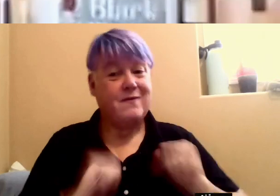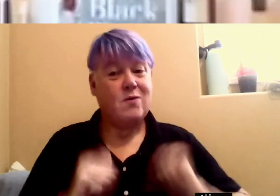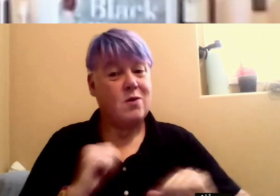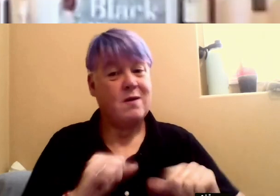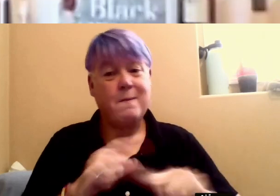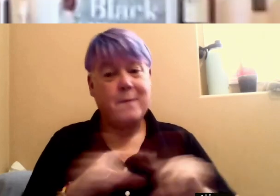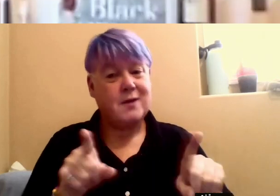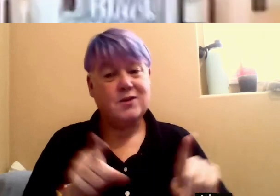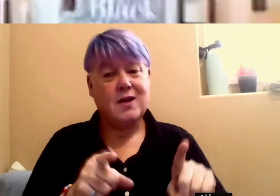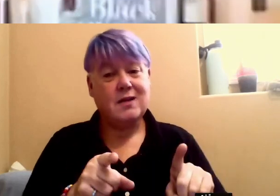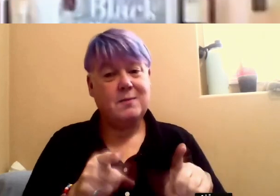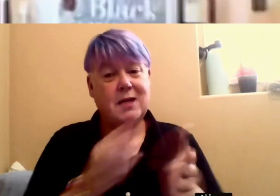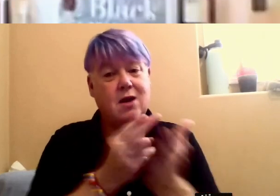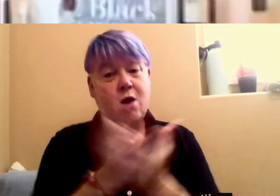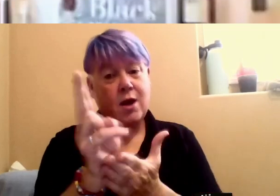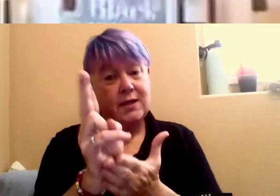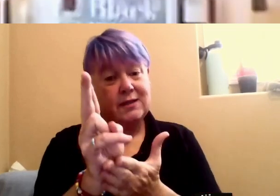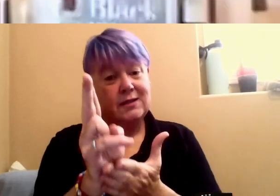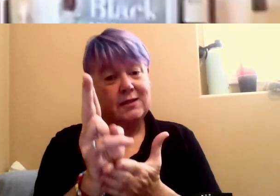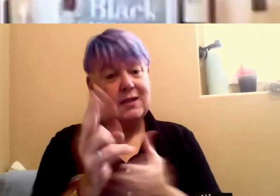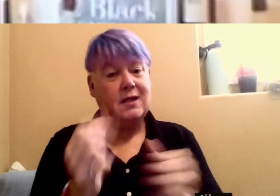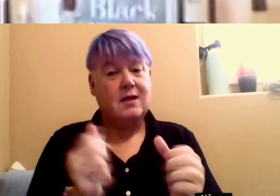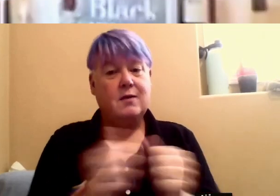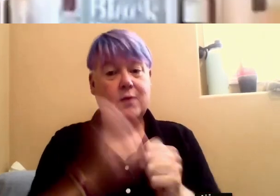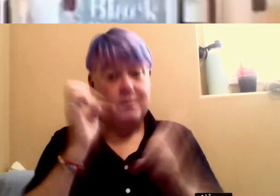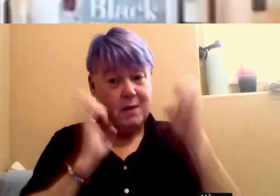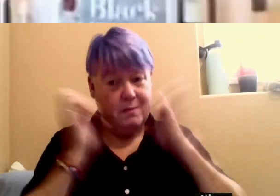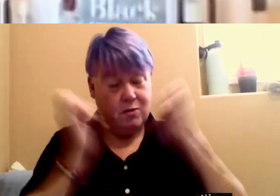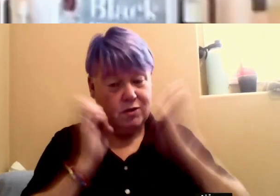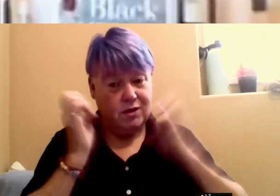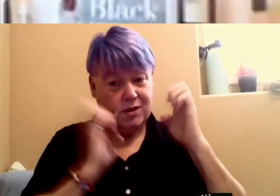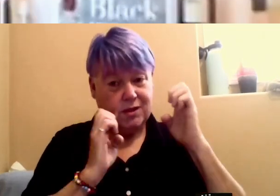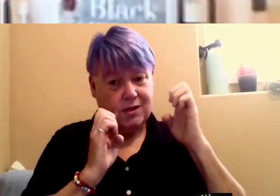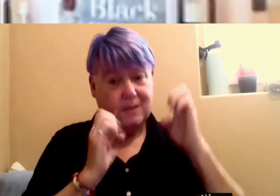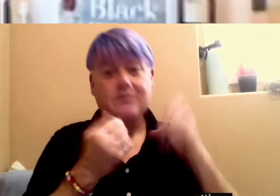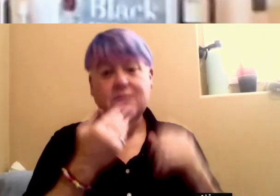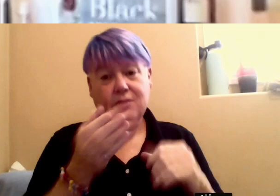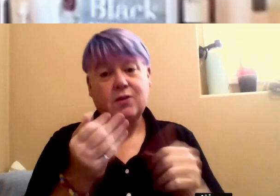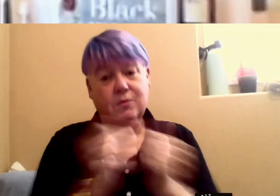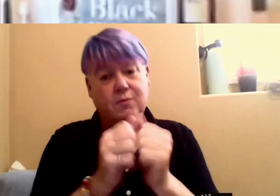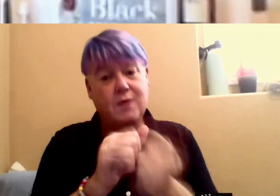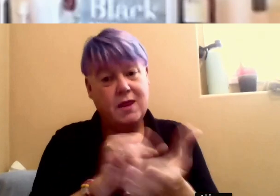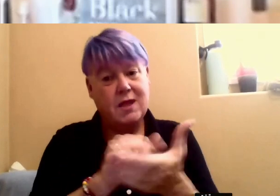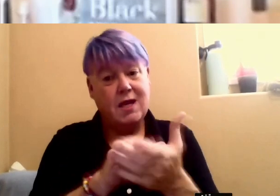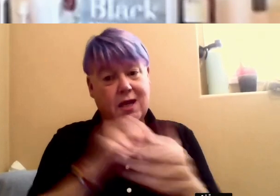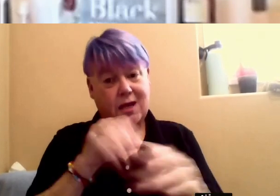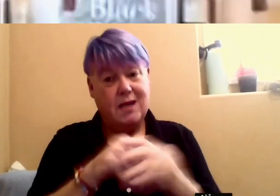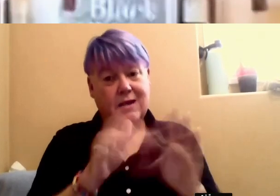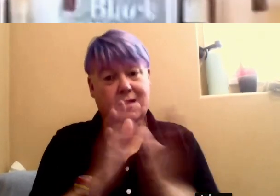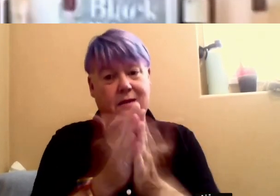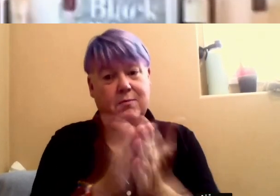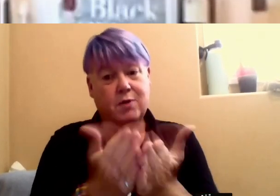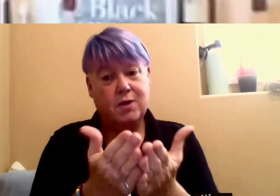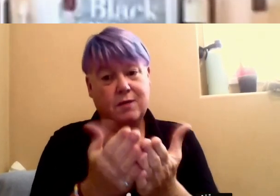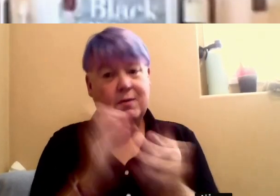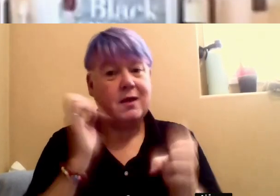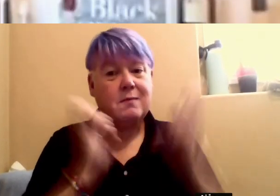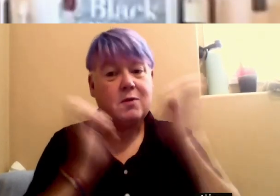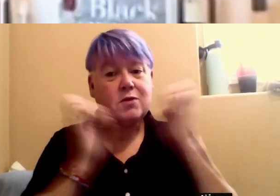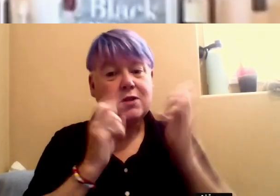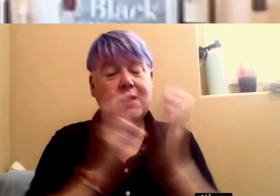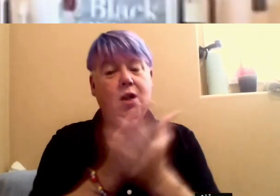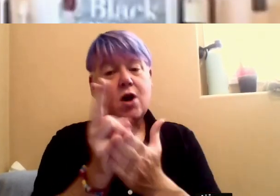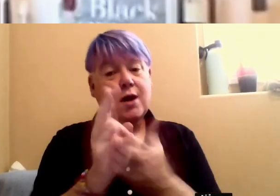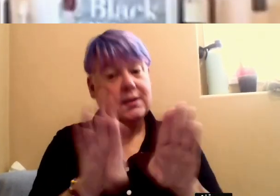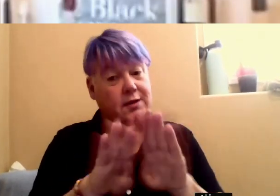honest with my emotions. And I think I was pretty good with that, like even in the book, like being emotionally honest and open.